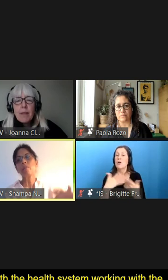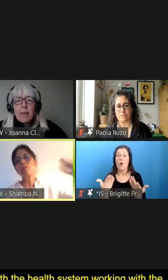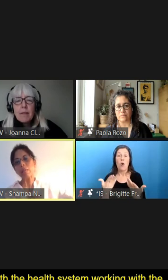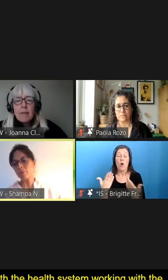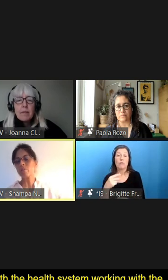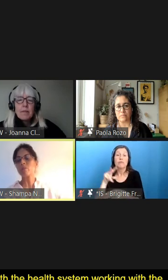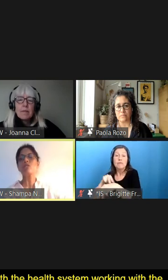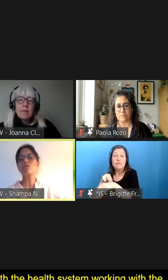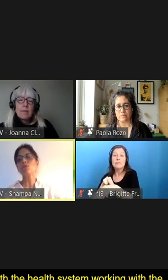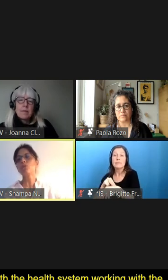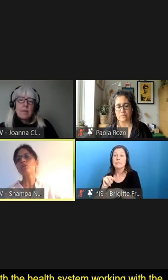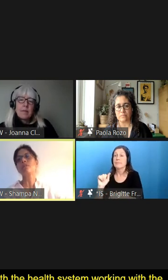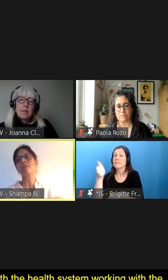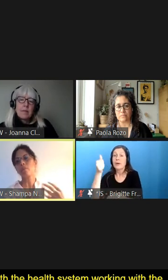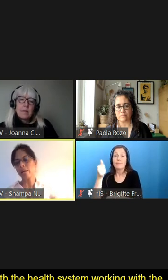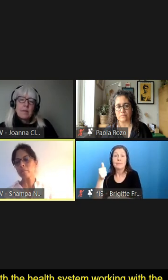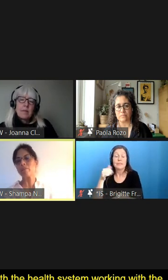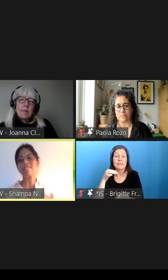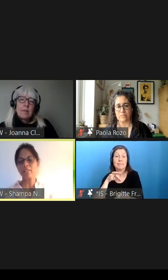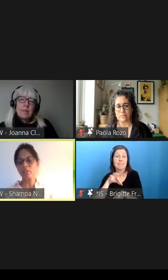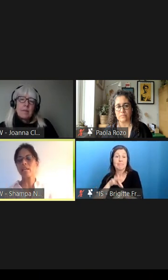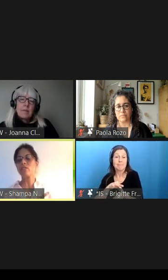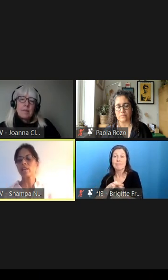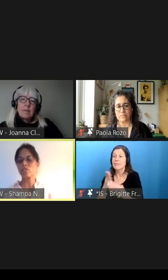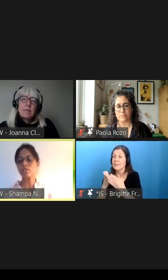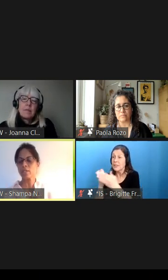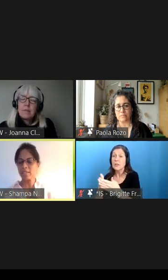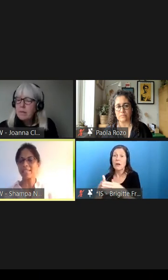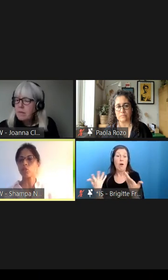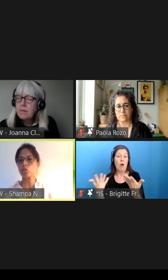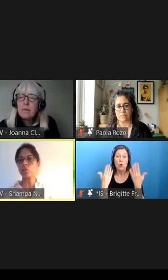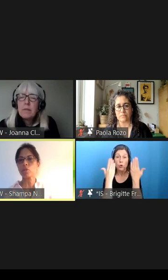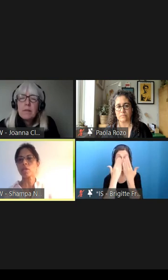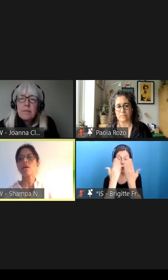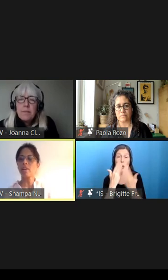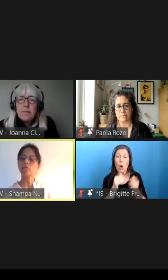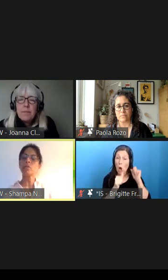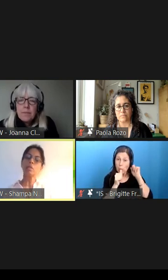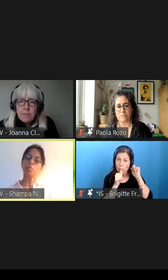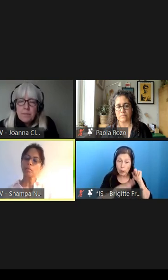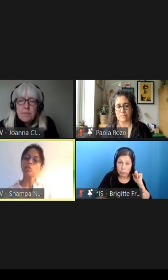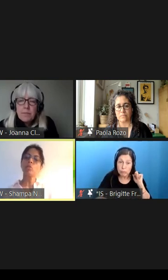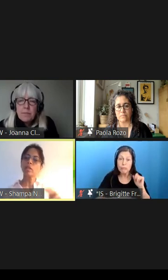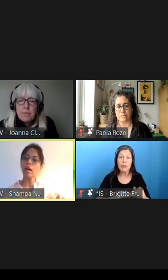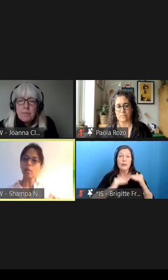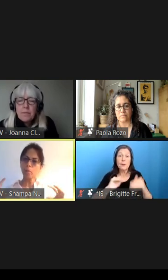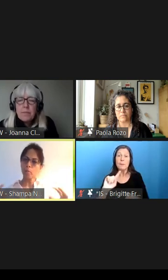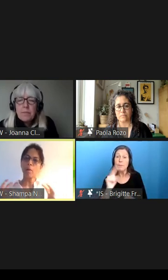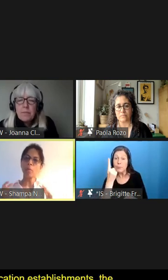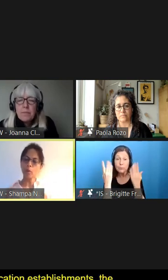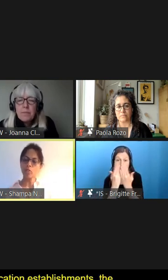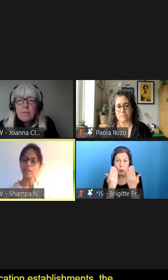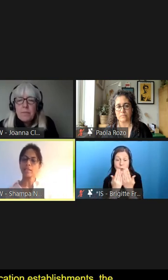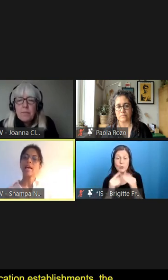the pre-primary schools, the primary, secondary education establishments, the government departments,